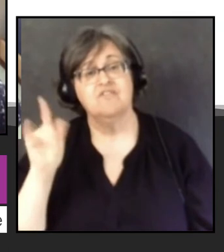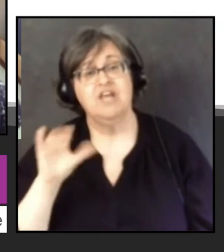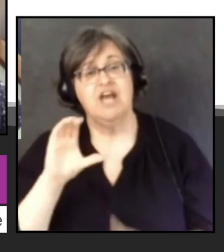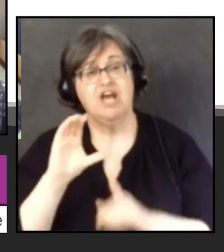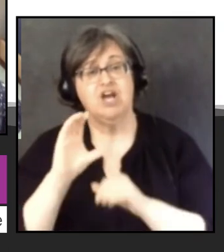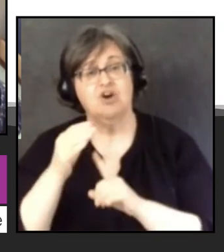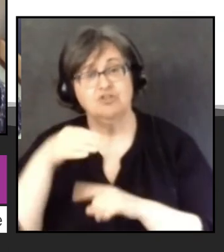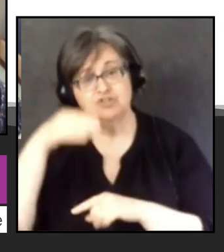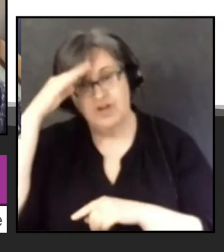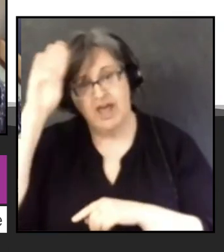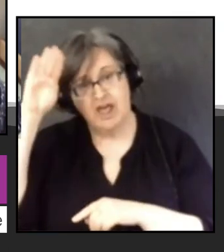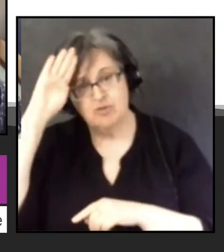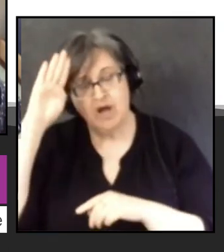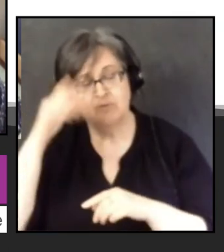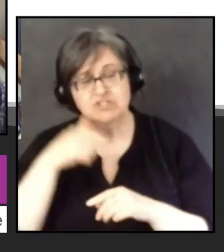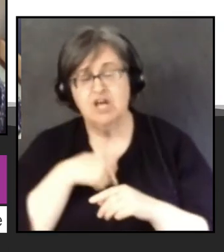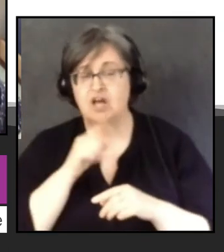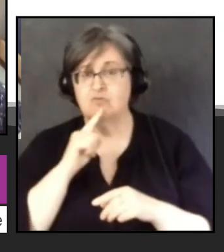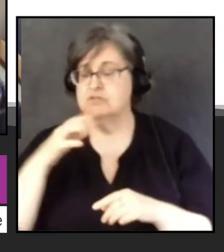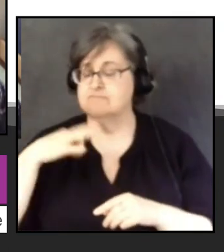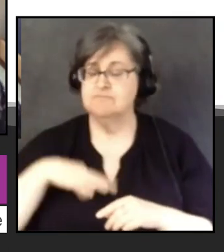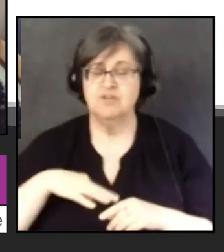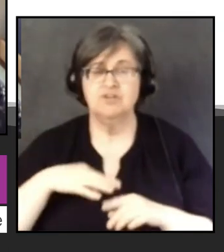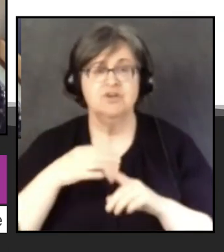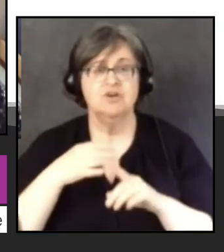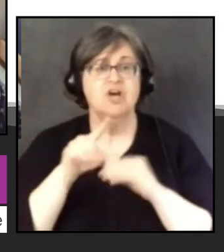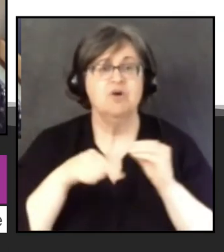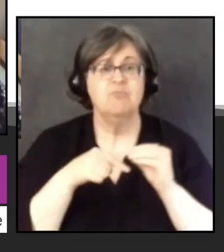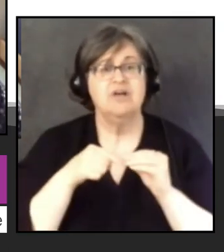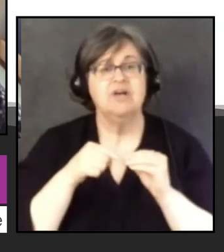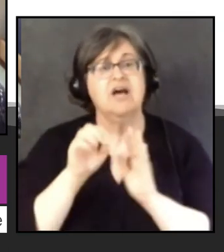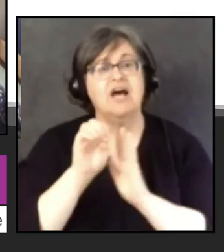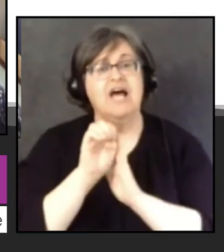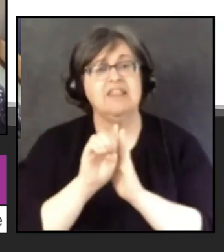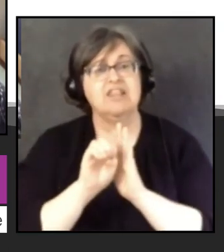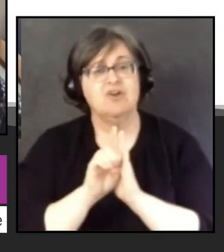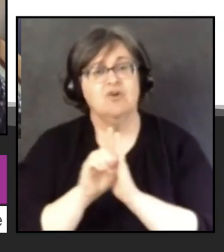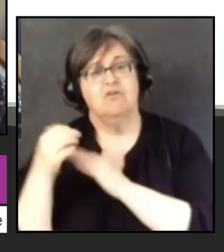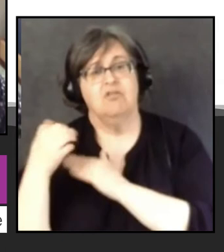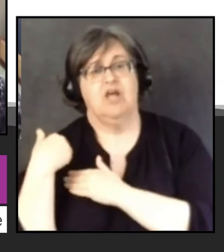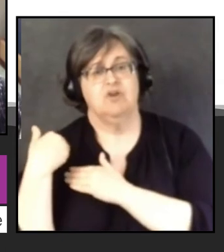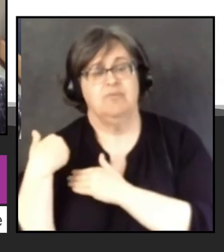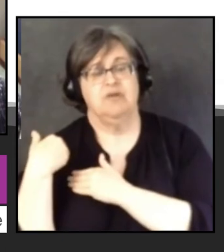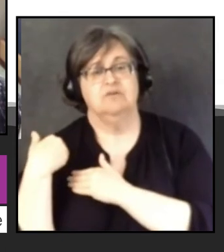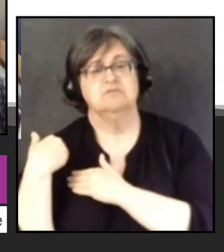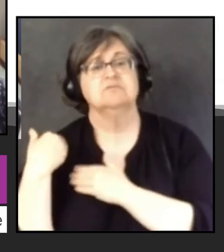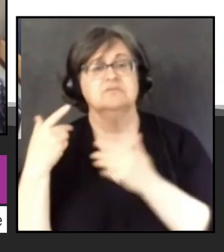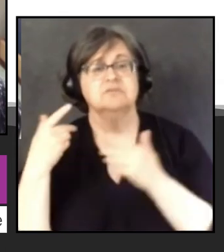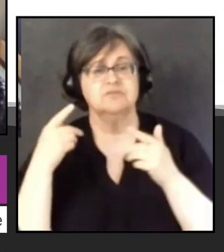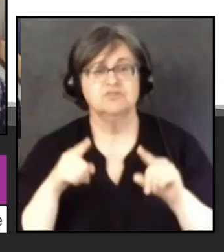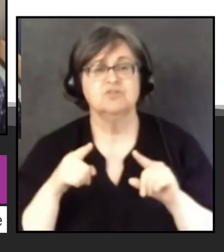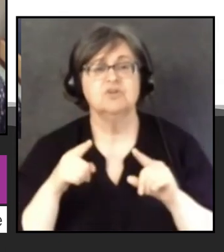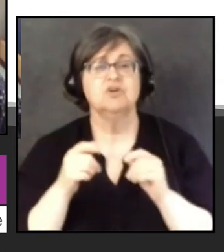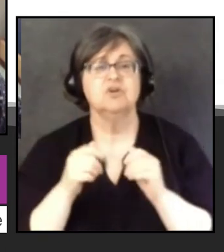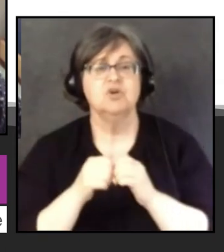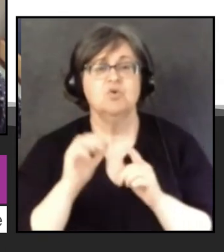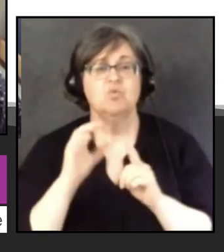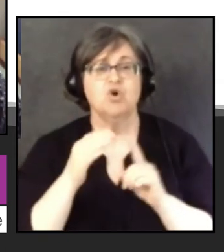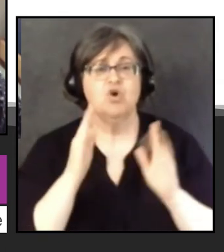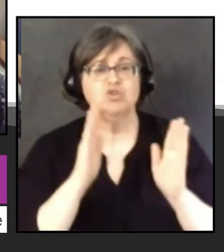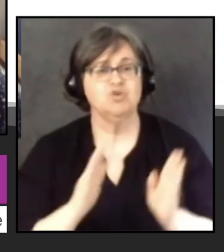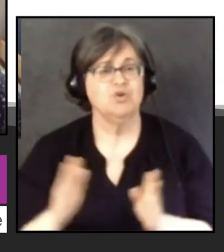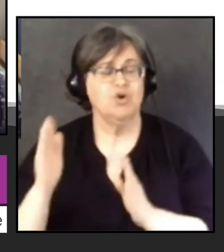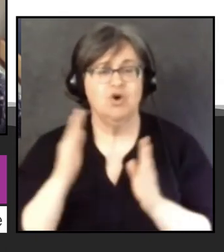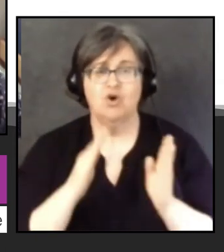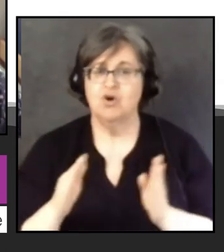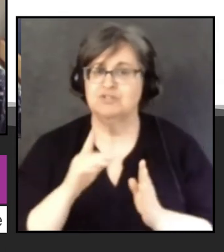really benefited from learning about how ethical accountability takes place through cultural organizing. That was